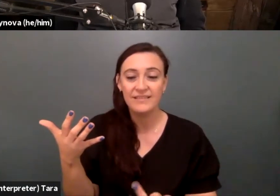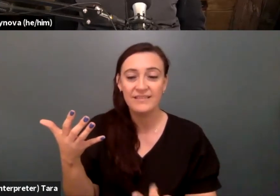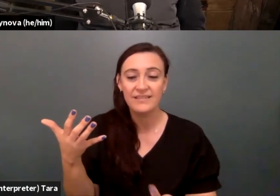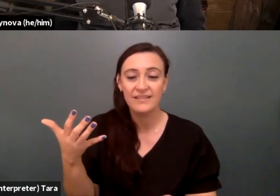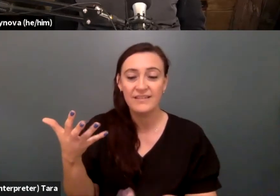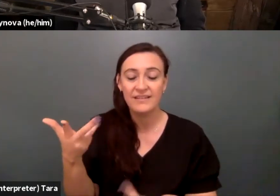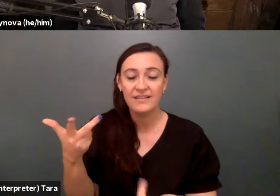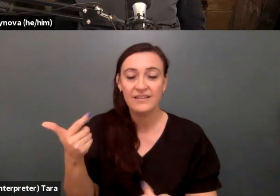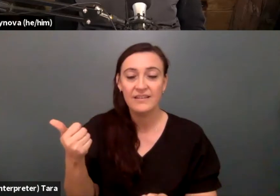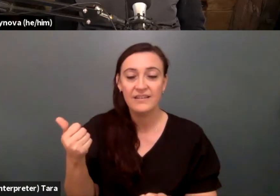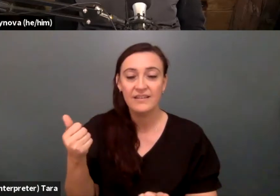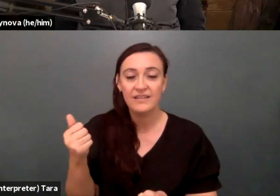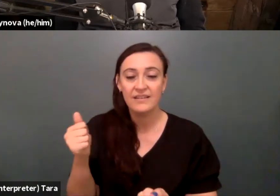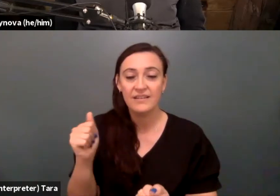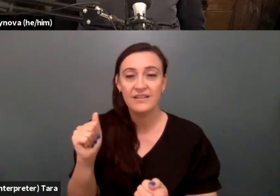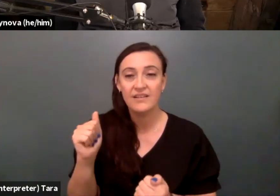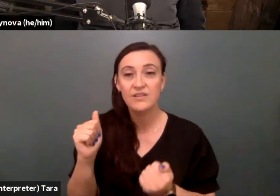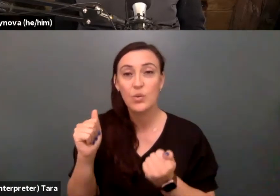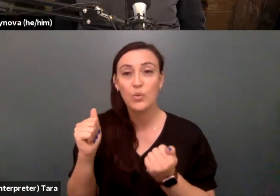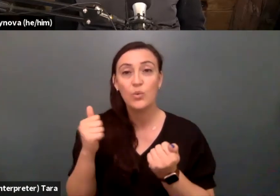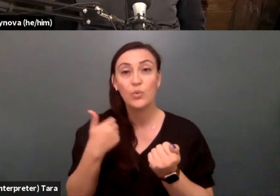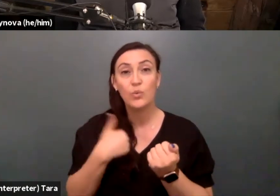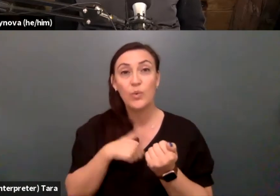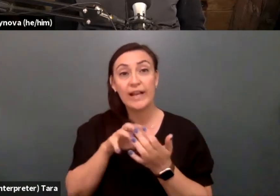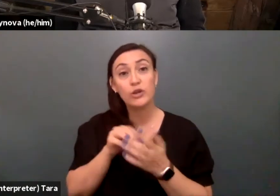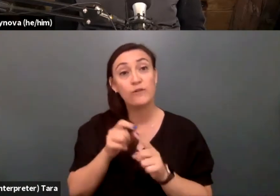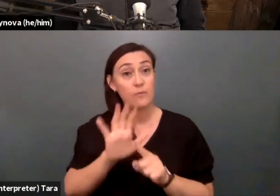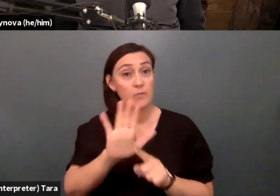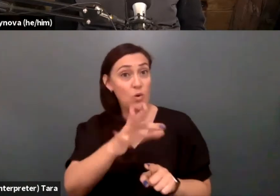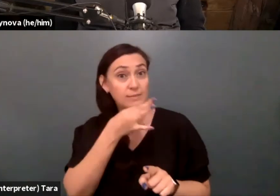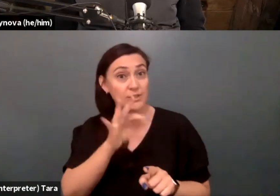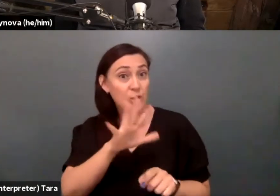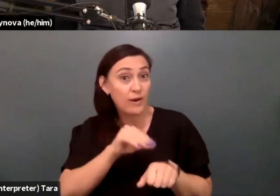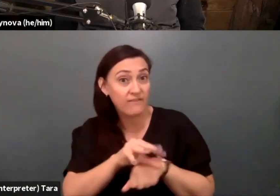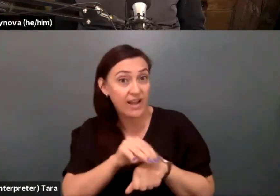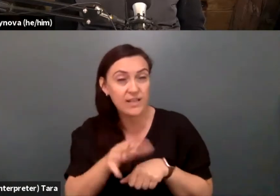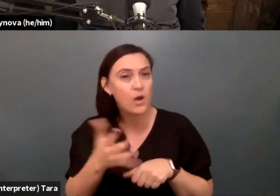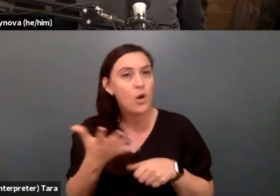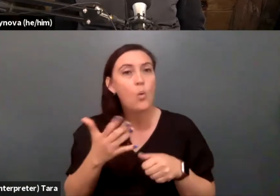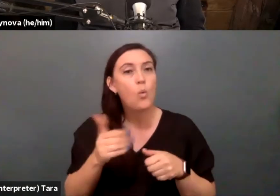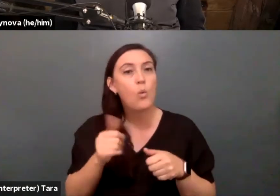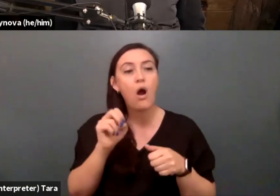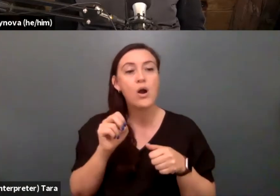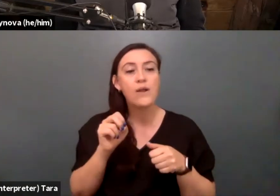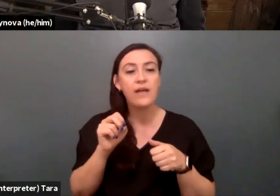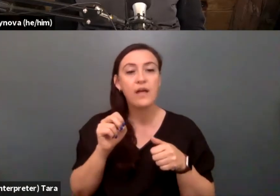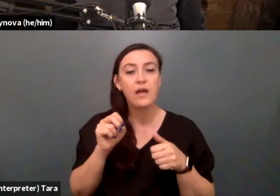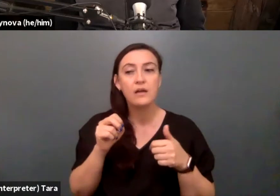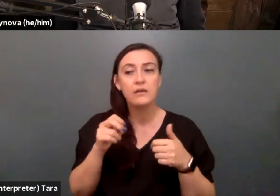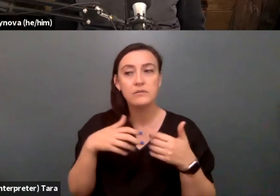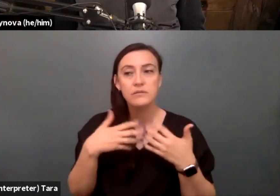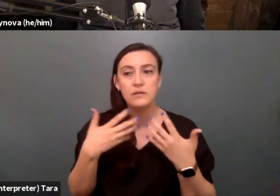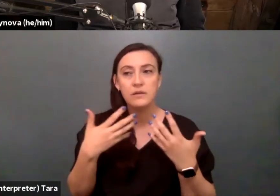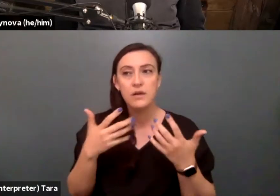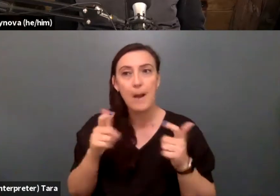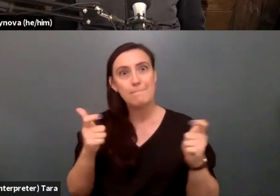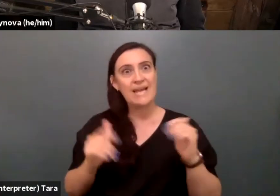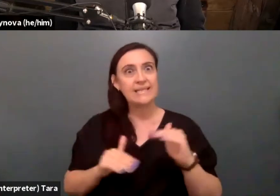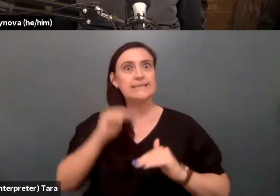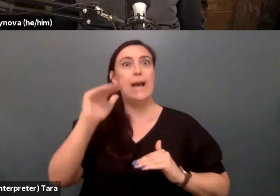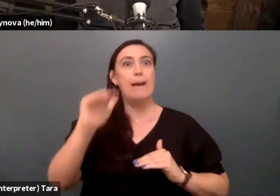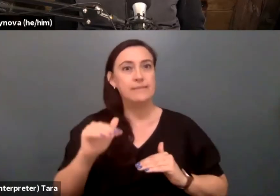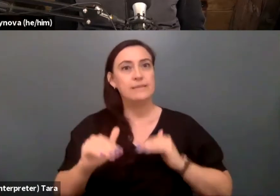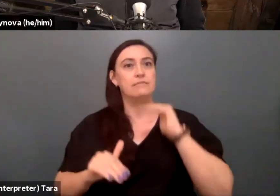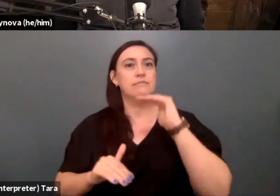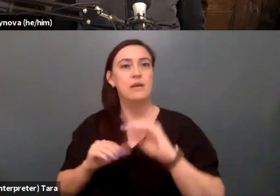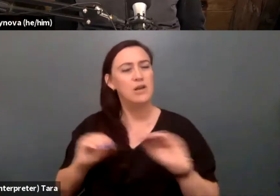here we get to learn from your expertise and your advice. What are the big steps? No